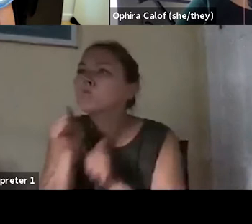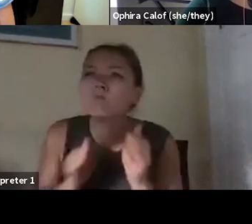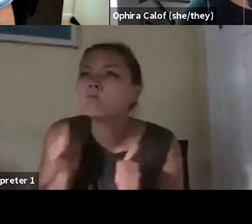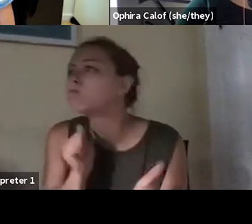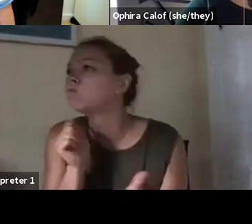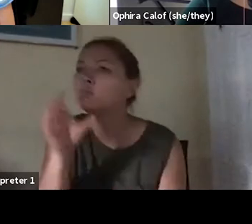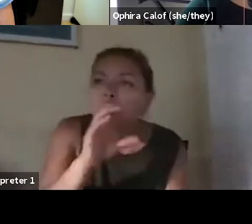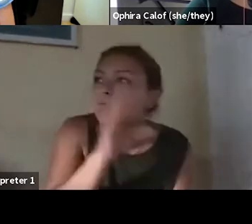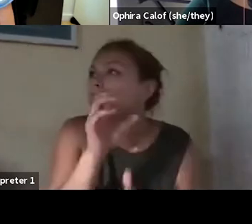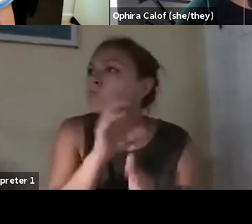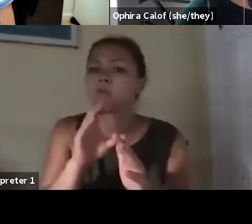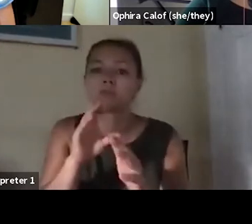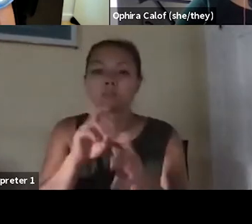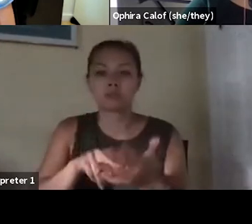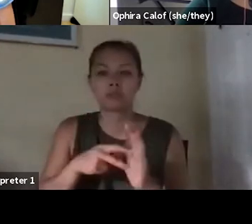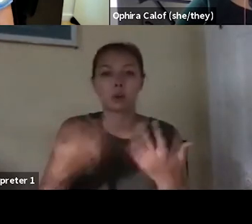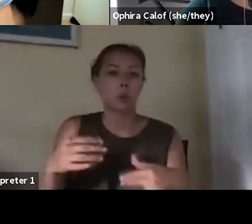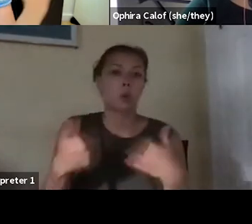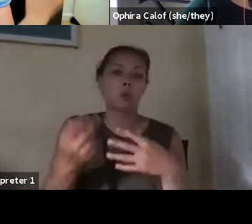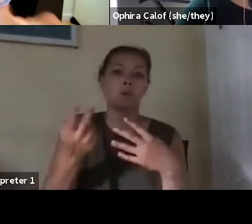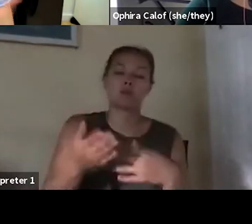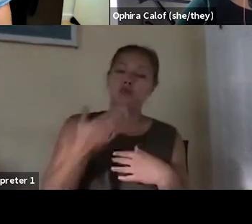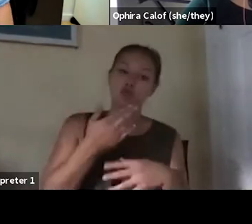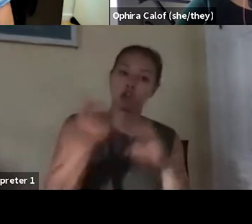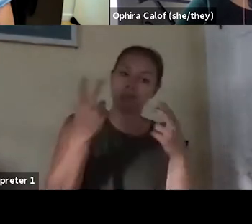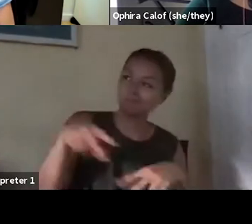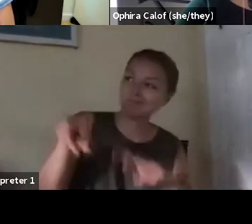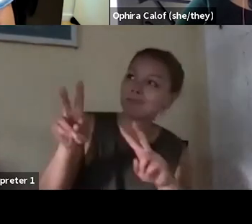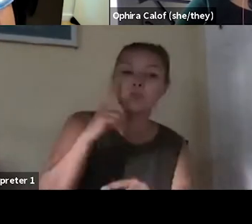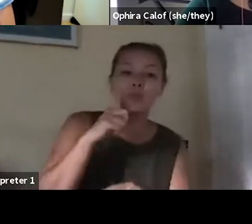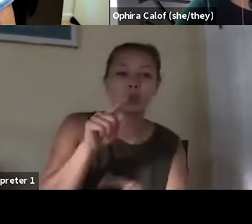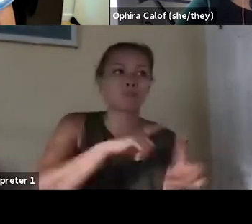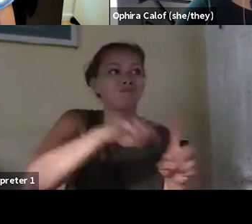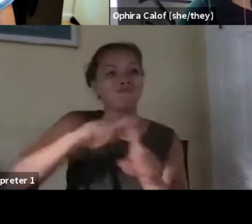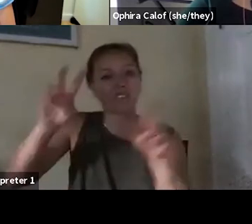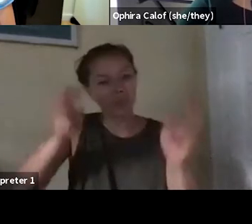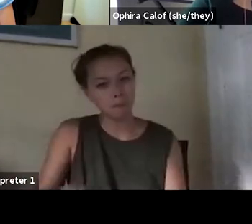it was a great way to showcase all those different themes.